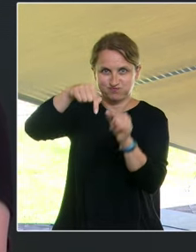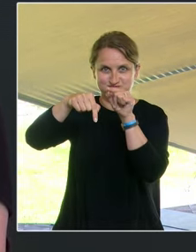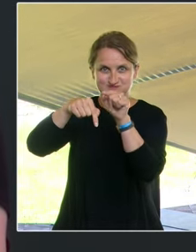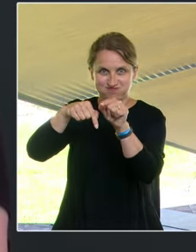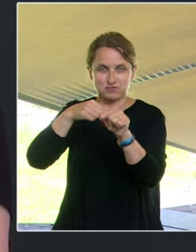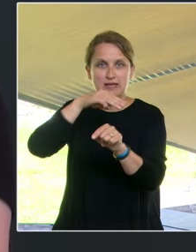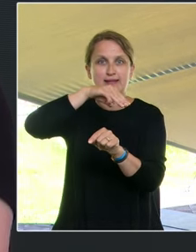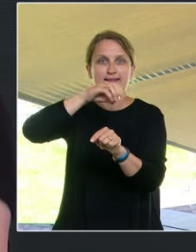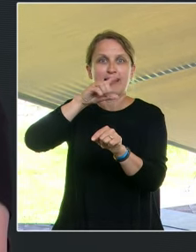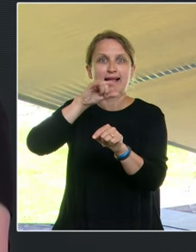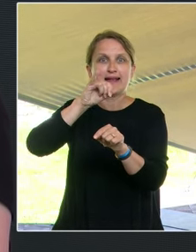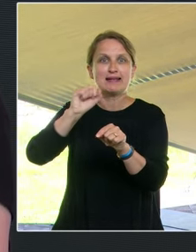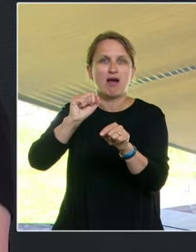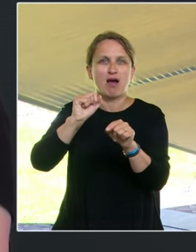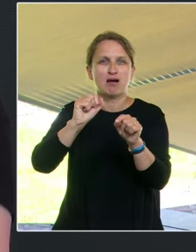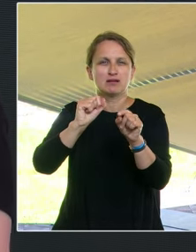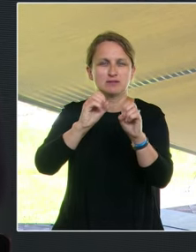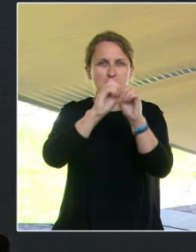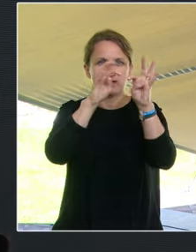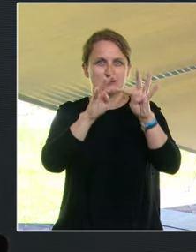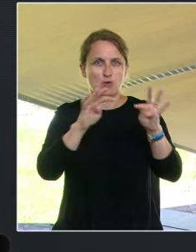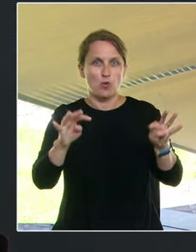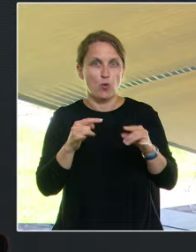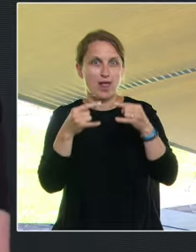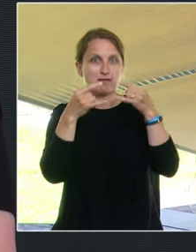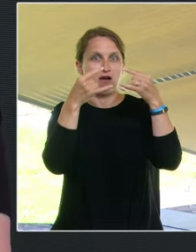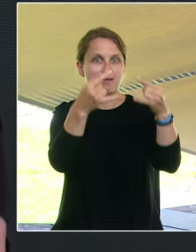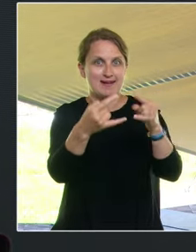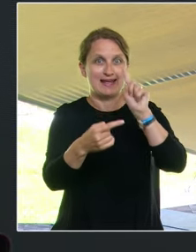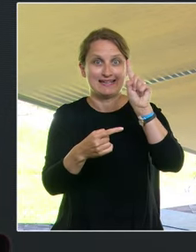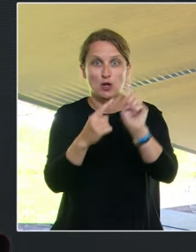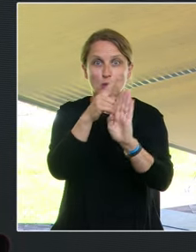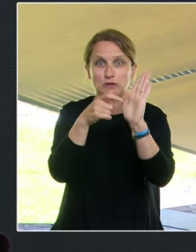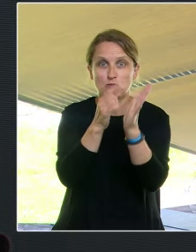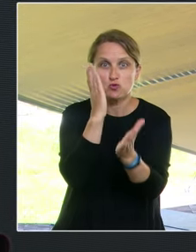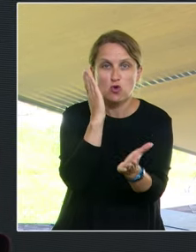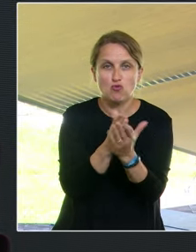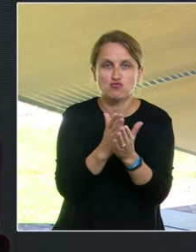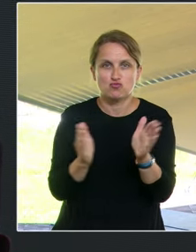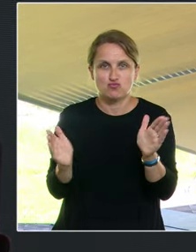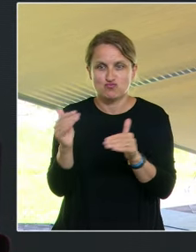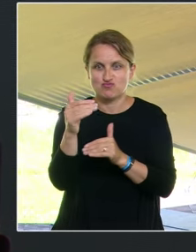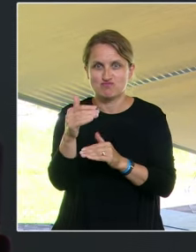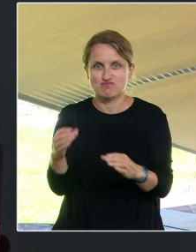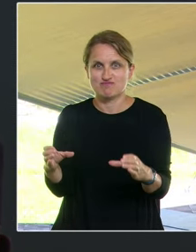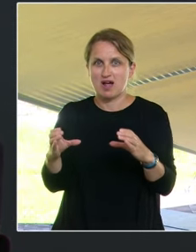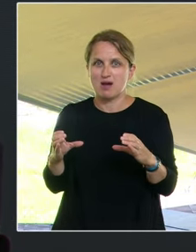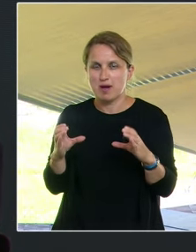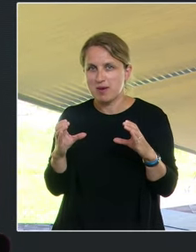at Telia. And then let's throw the ball around and have hopefully a